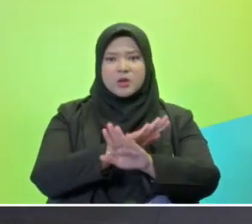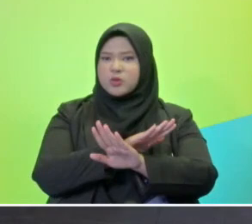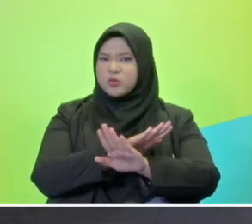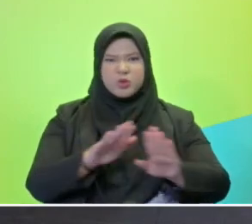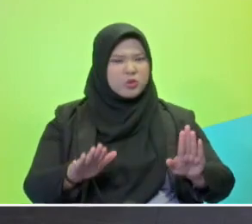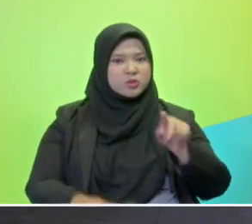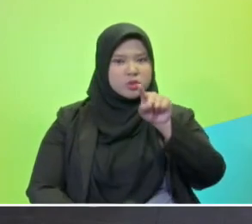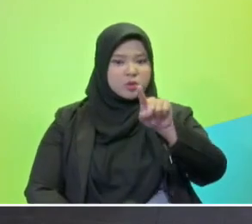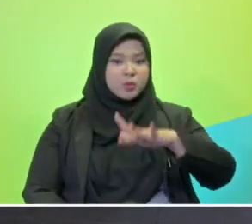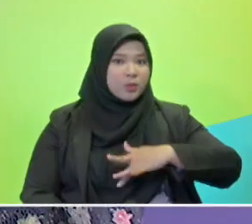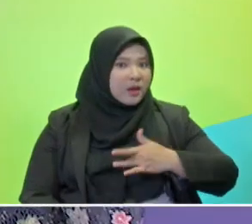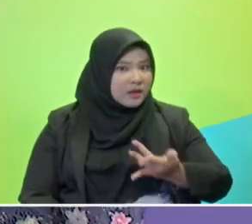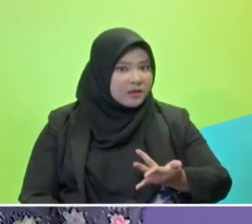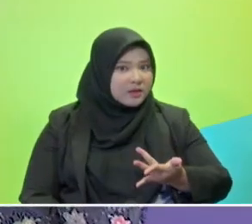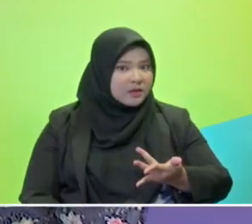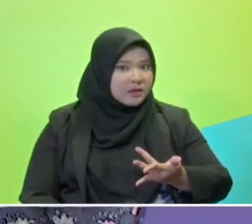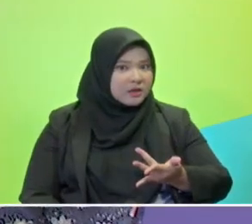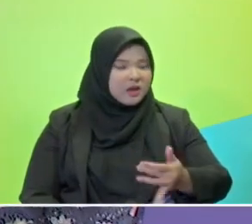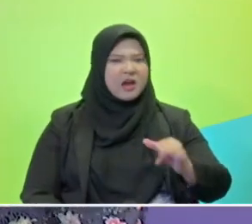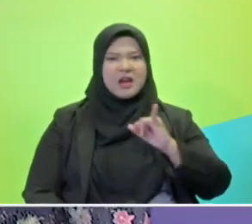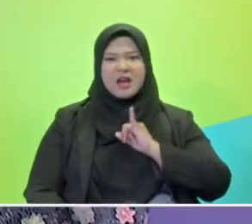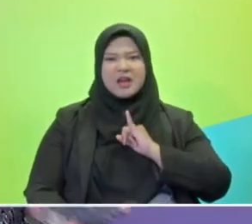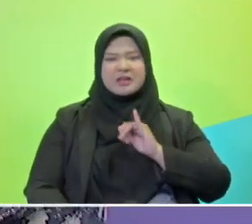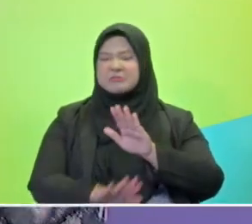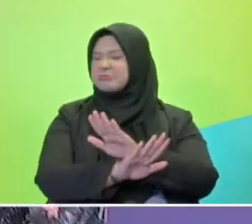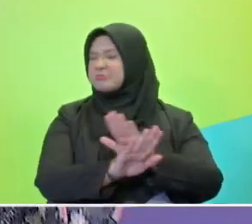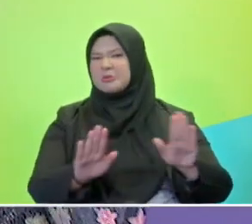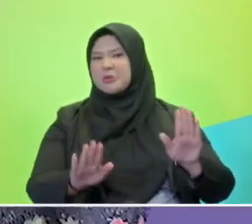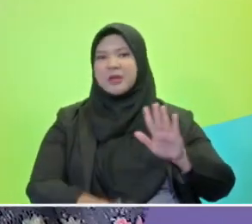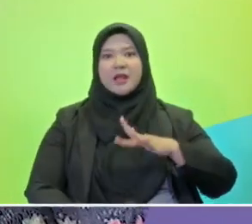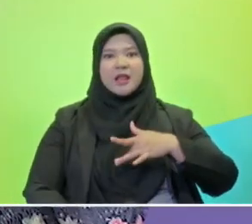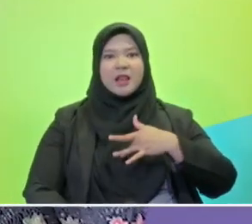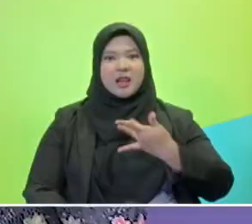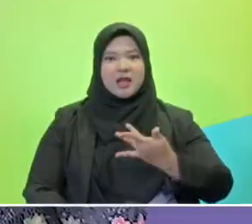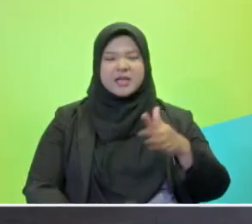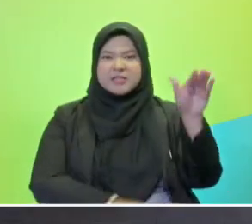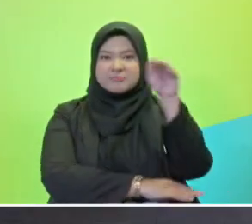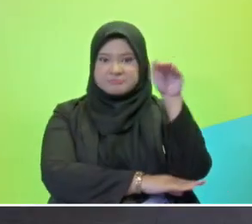like dogs. Mm-hmm. I don't like snakes. Okay? Are you ready?